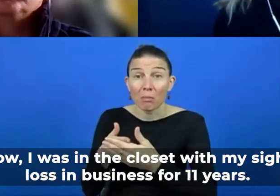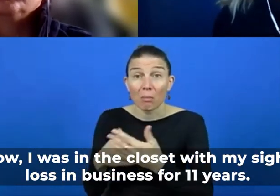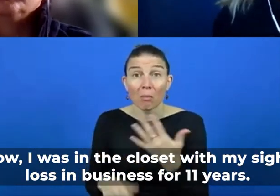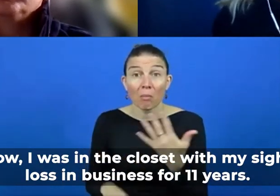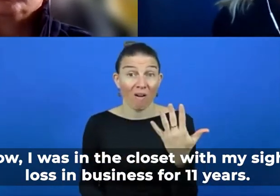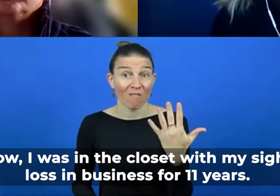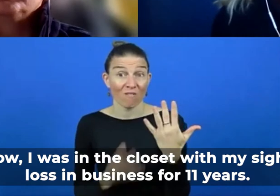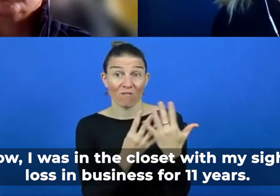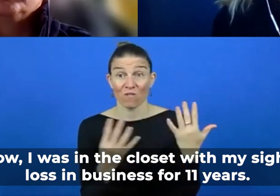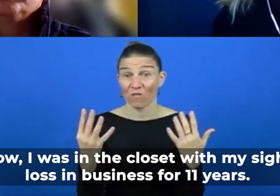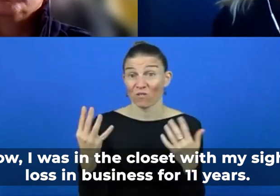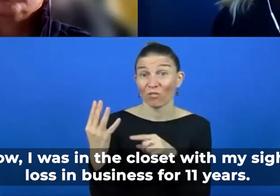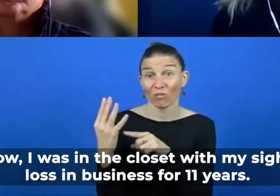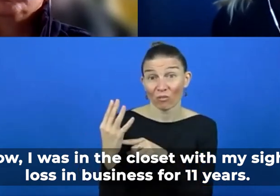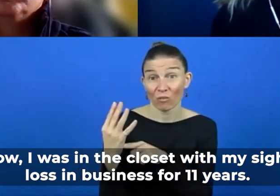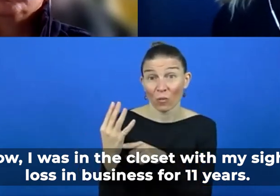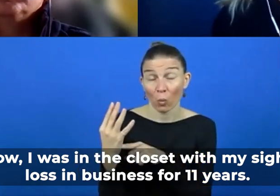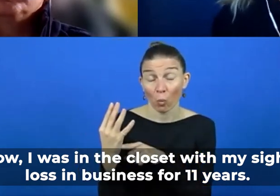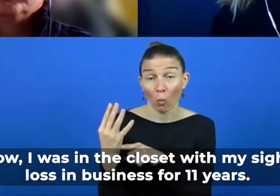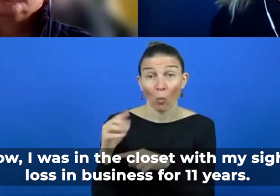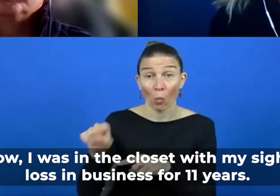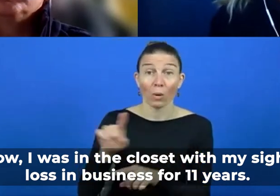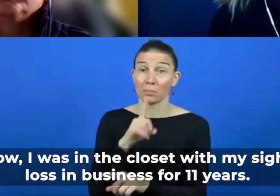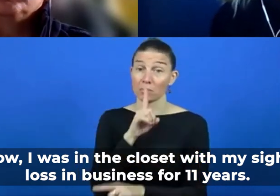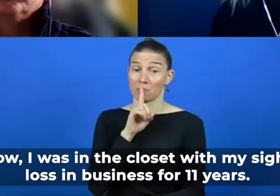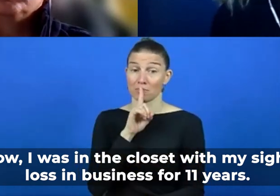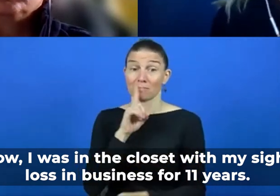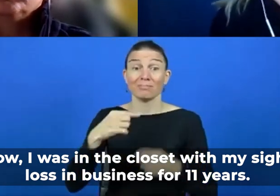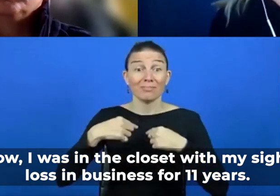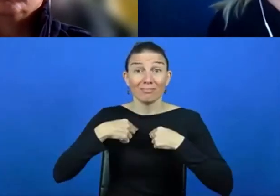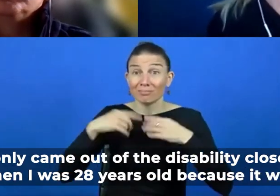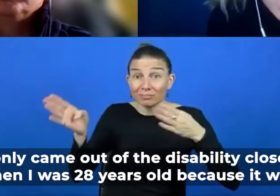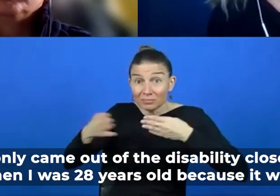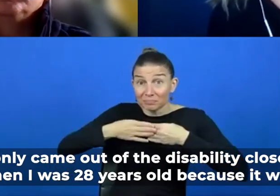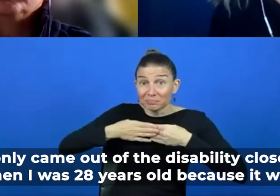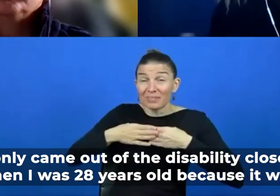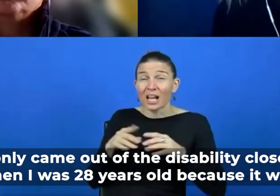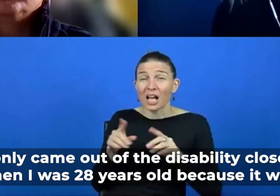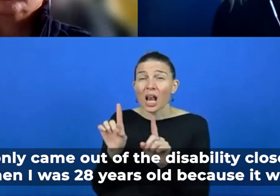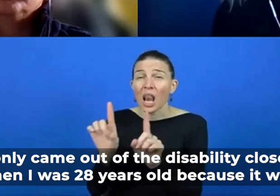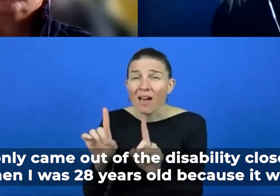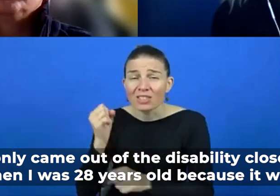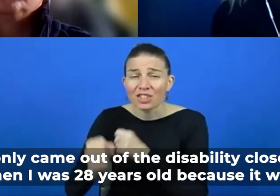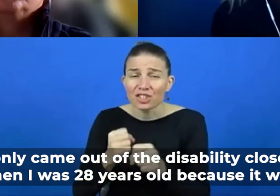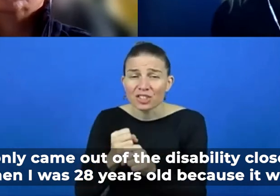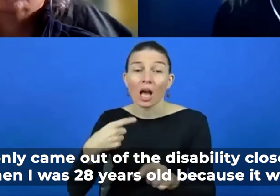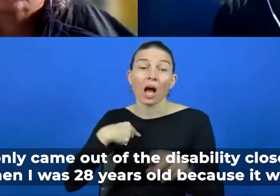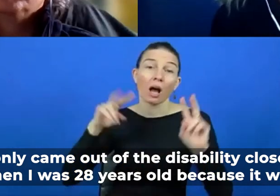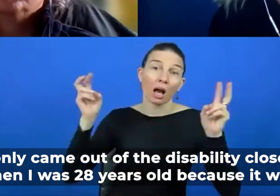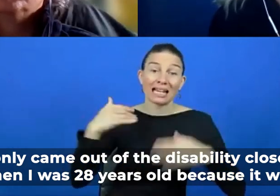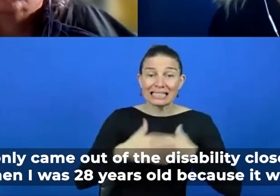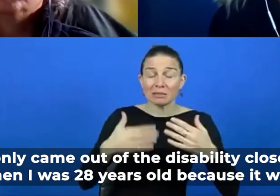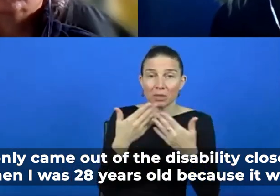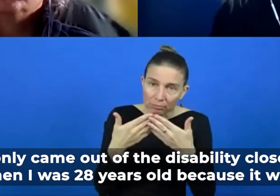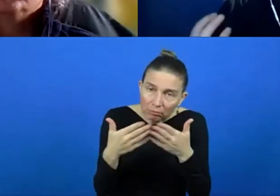I was in the closet with my sight loss in business for 11 years. I only came out of the disability closet when I was 28